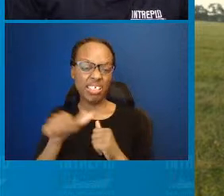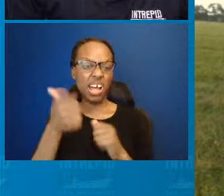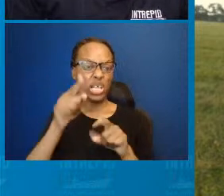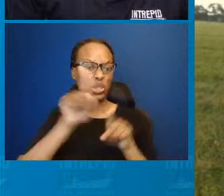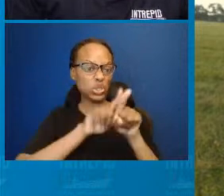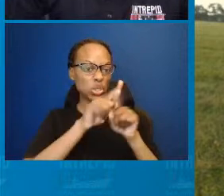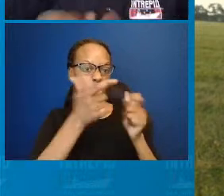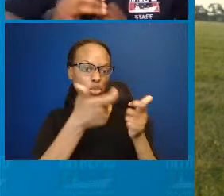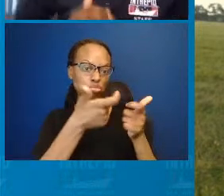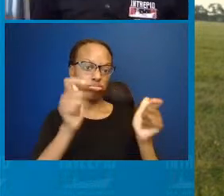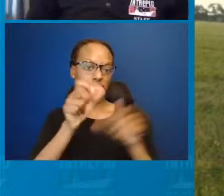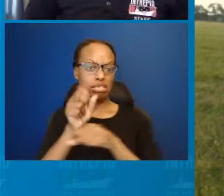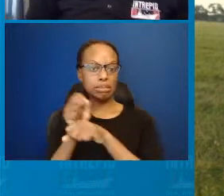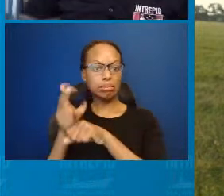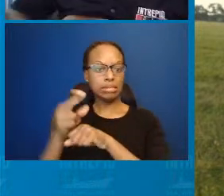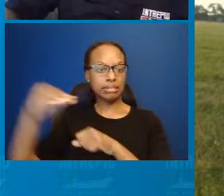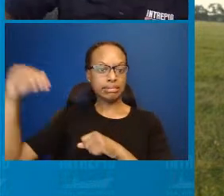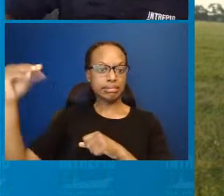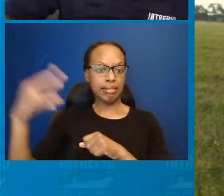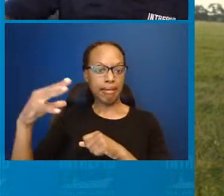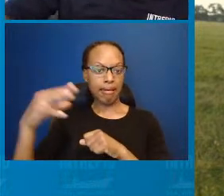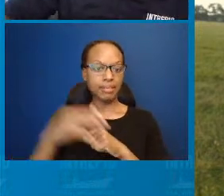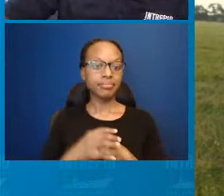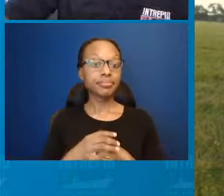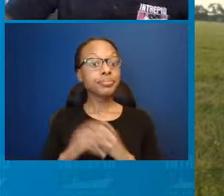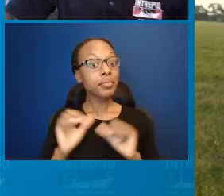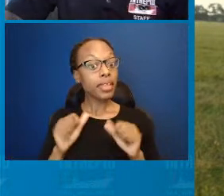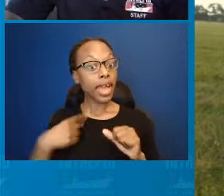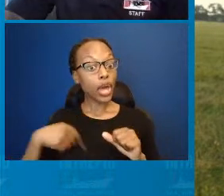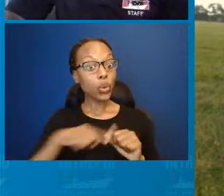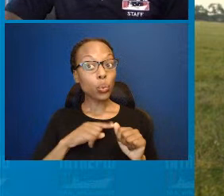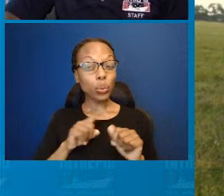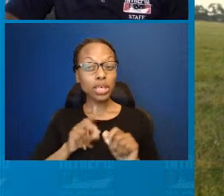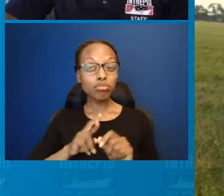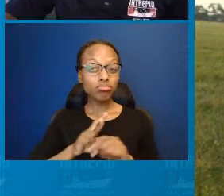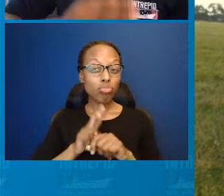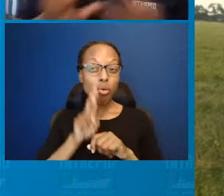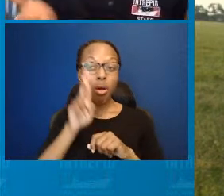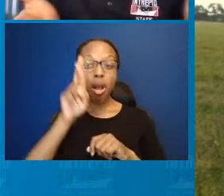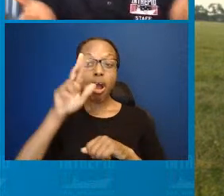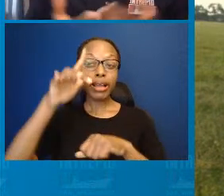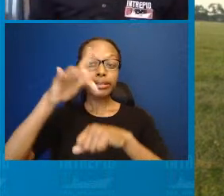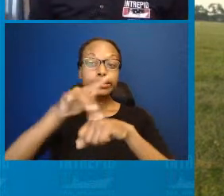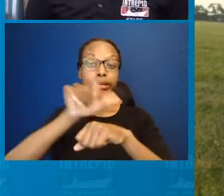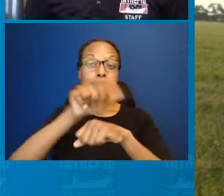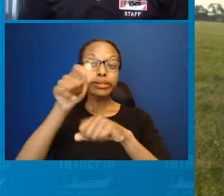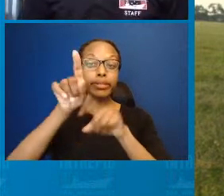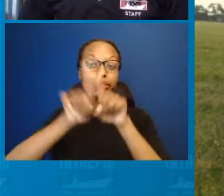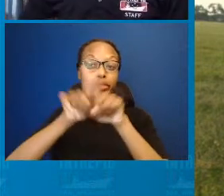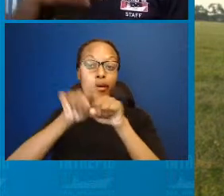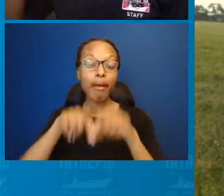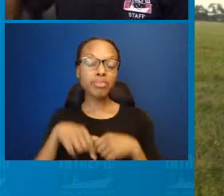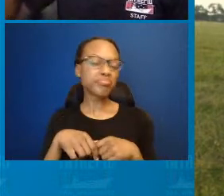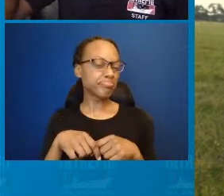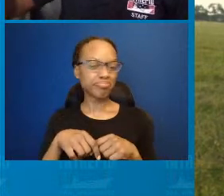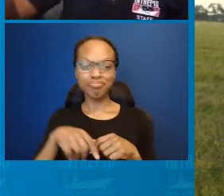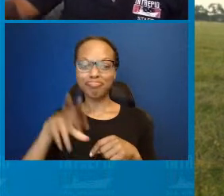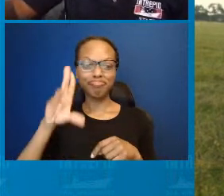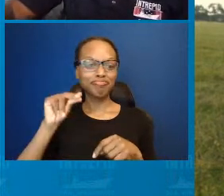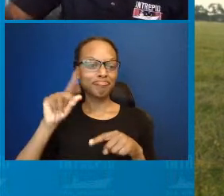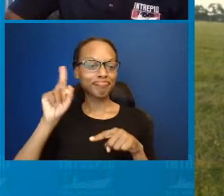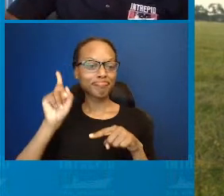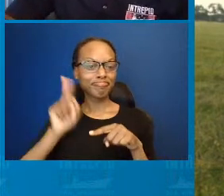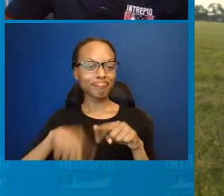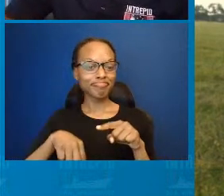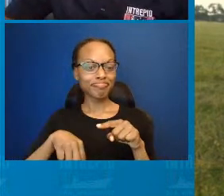All right. Can we reach another star? That's a really good question. Unfortunately, we cannot. As I pointed out before, the closest star to